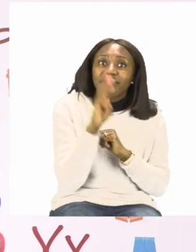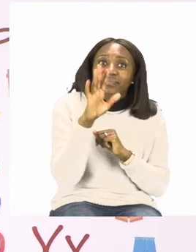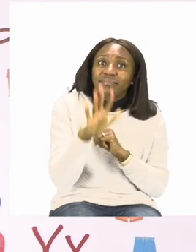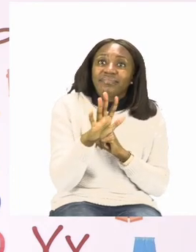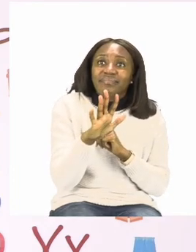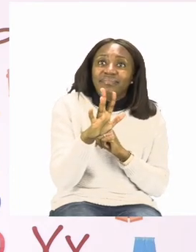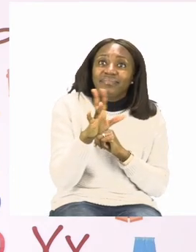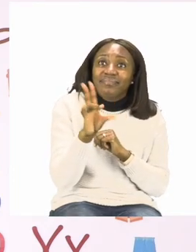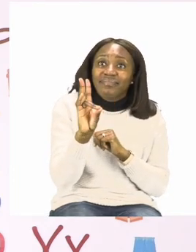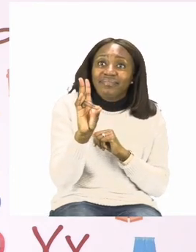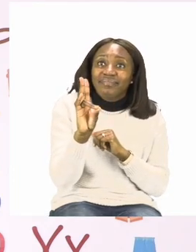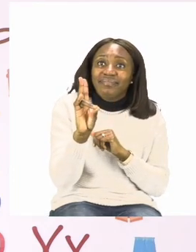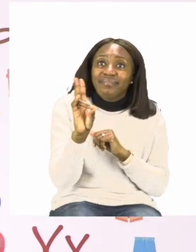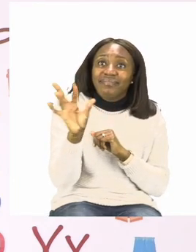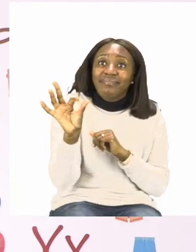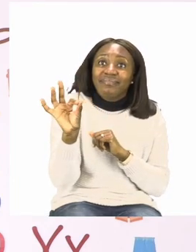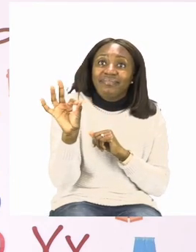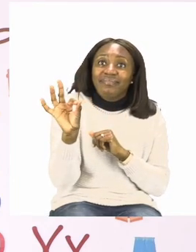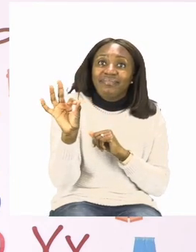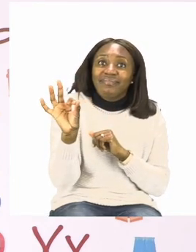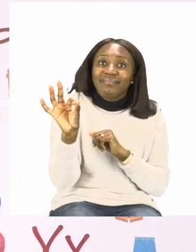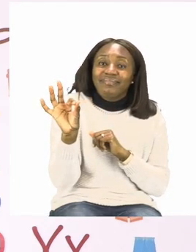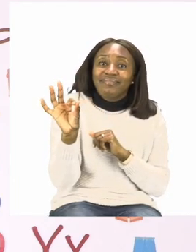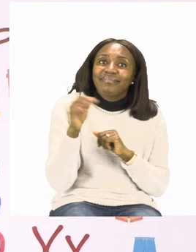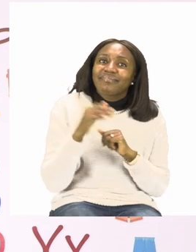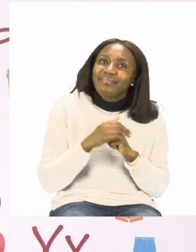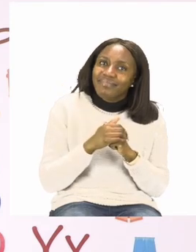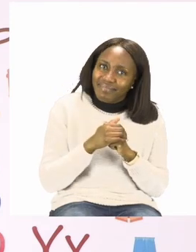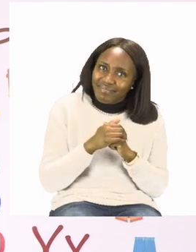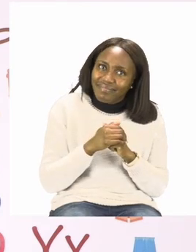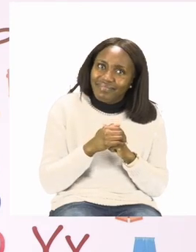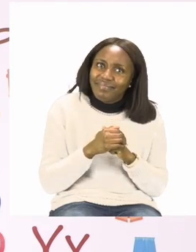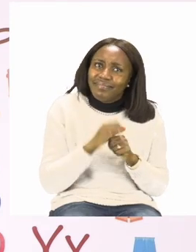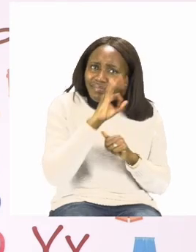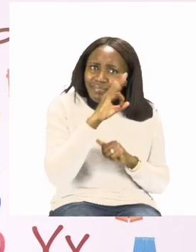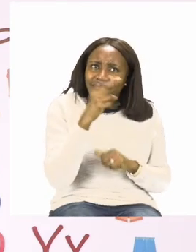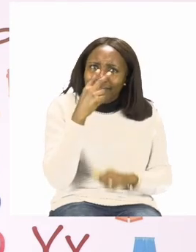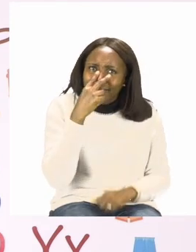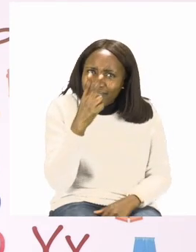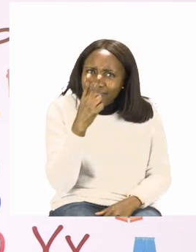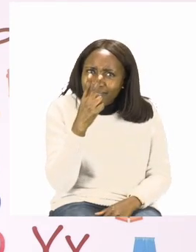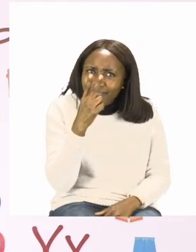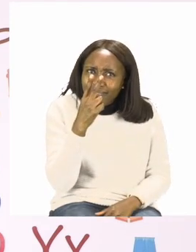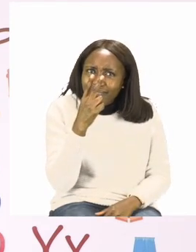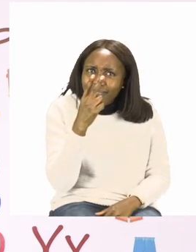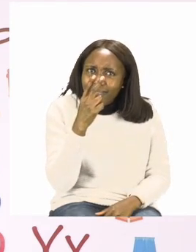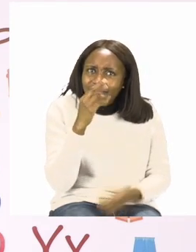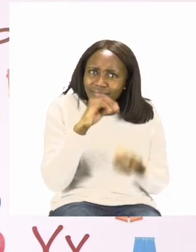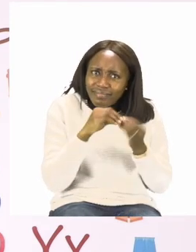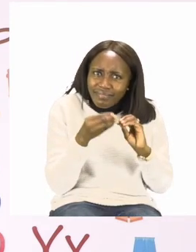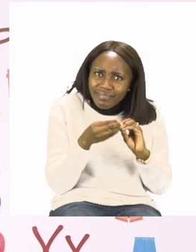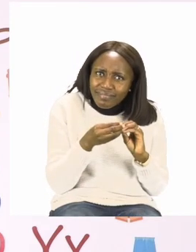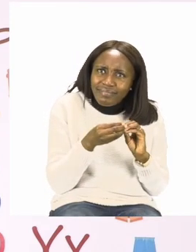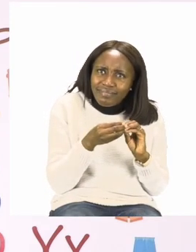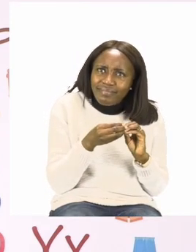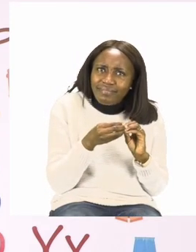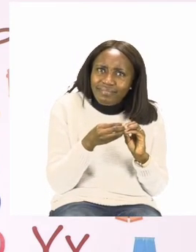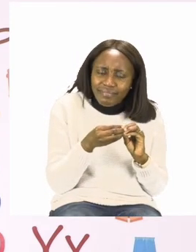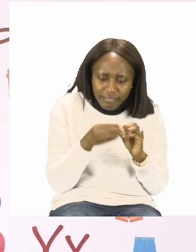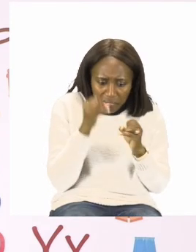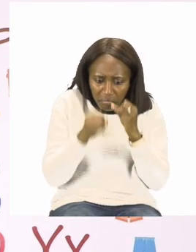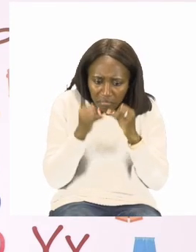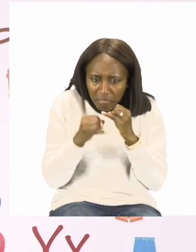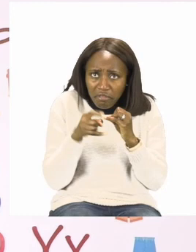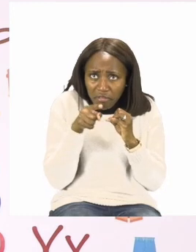5, 7, and 9. So if you see any of the top numbers at the end of a